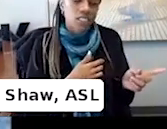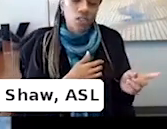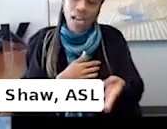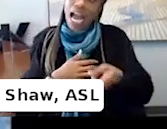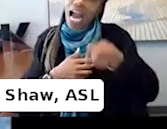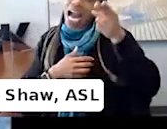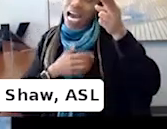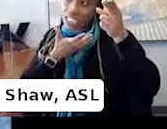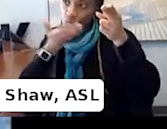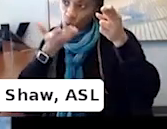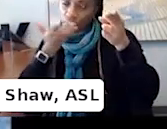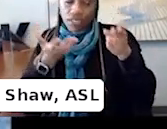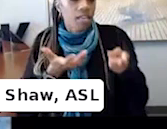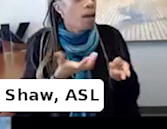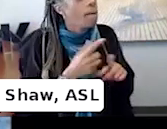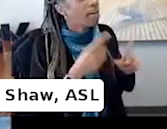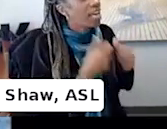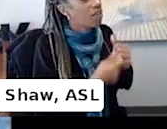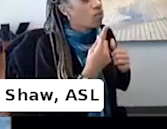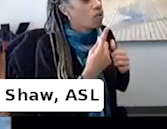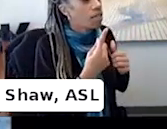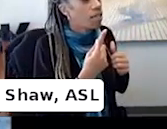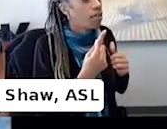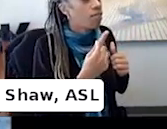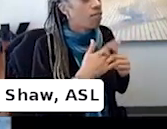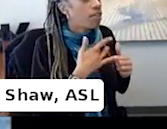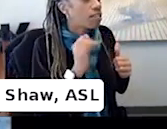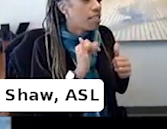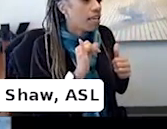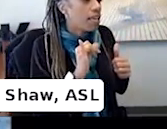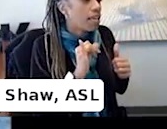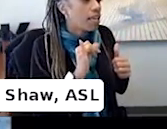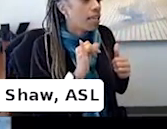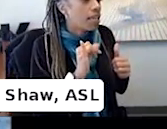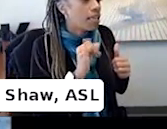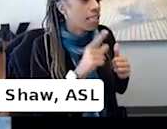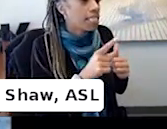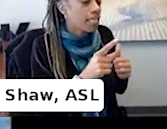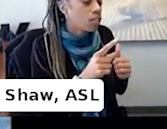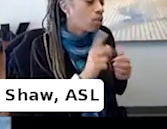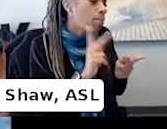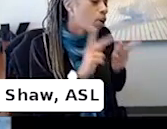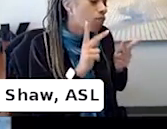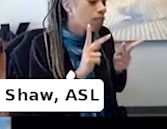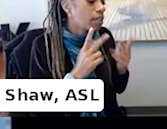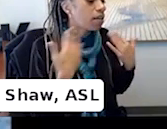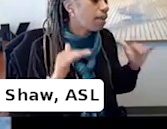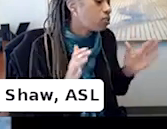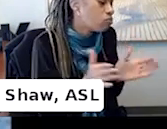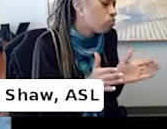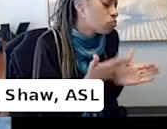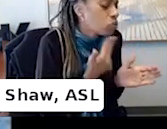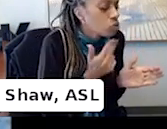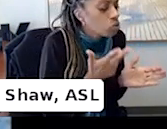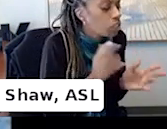think it feels like everyone seems to like Amy more, like she's like the perfect little angel. Well, I can understand why